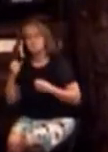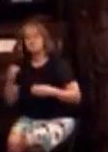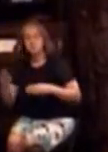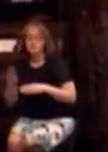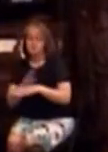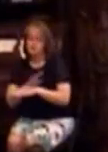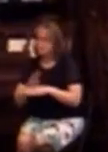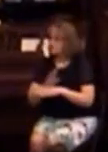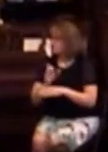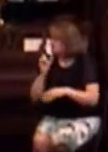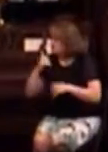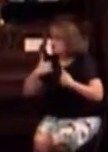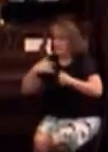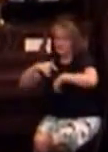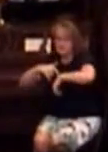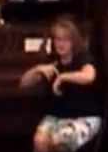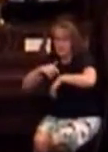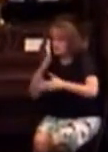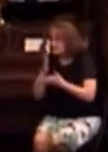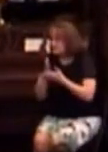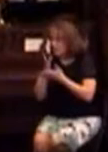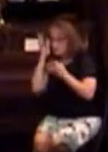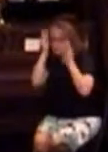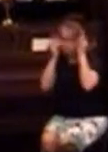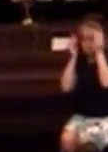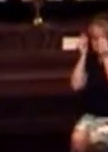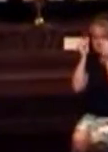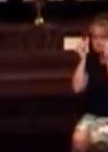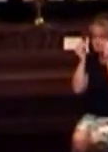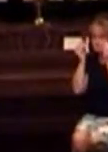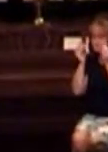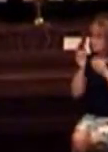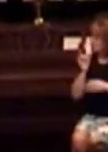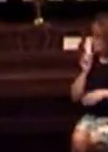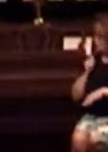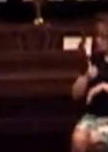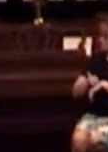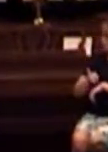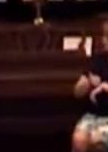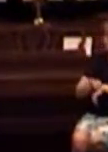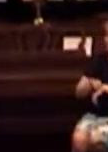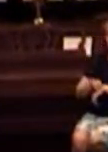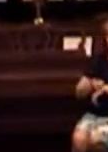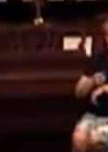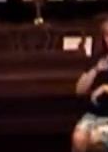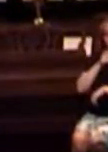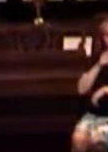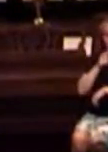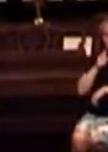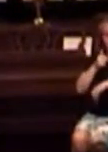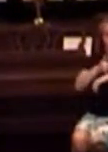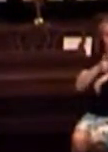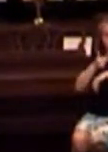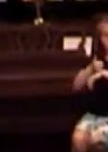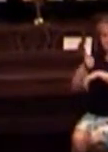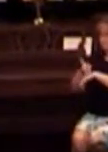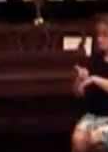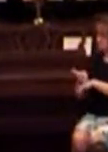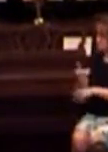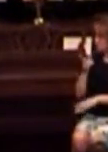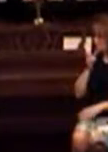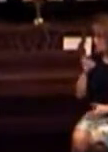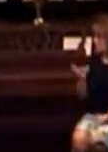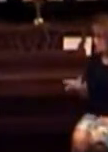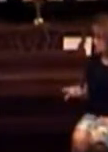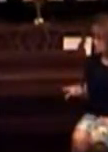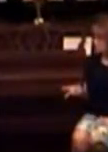I don't have time to think. Whose fault is that? If that's a true statement, whose fault is it that you're so busy you don't have time to think? Whose fault